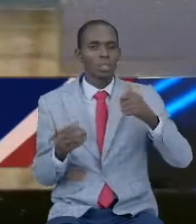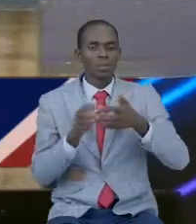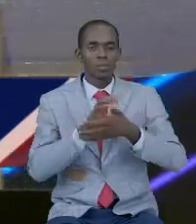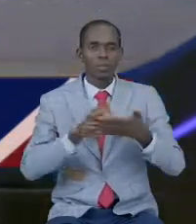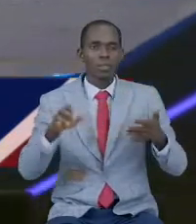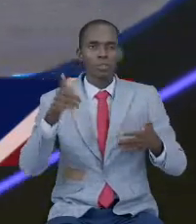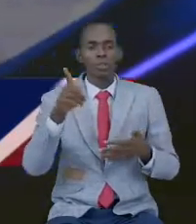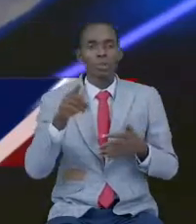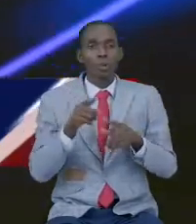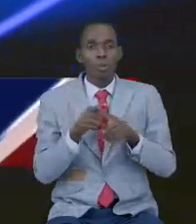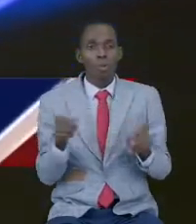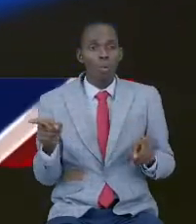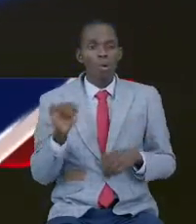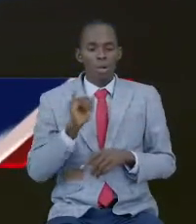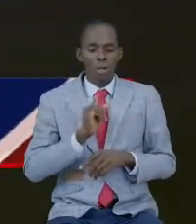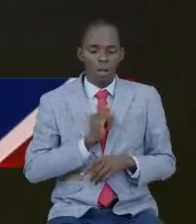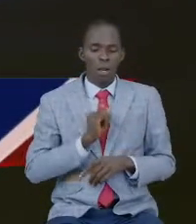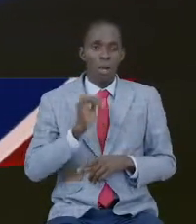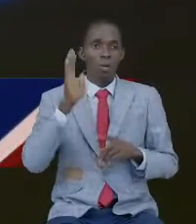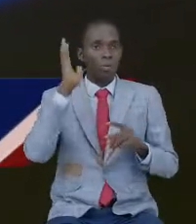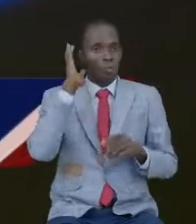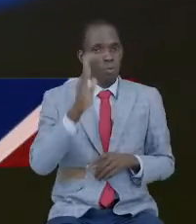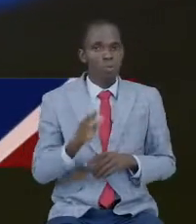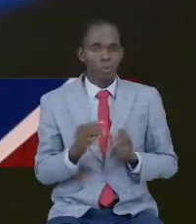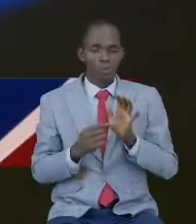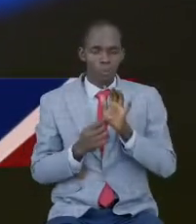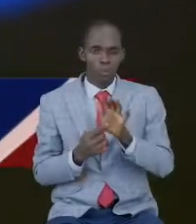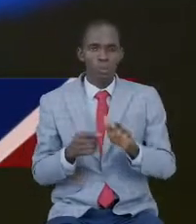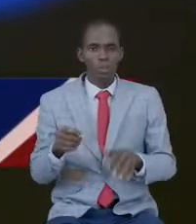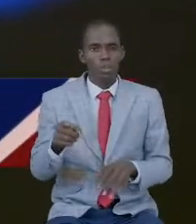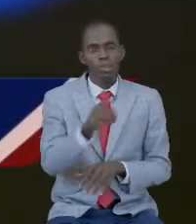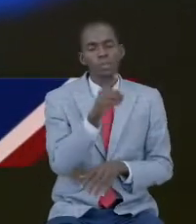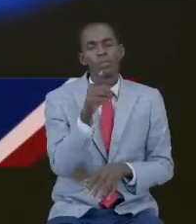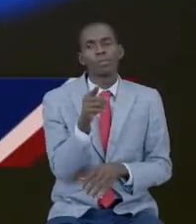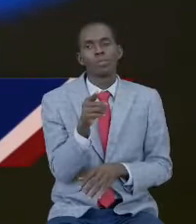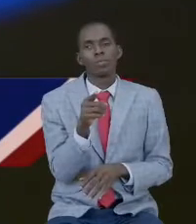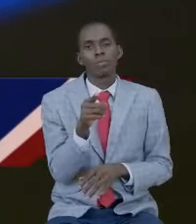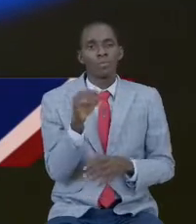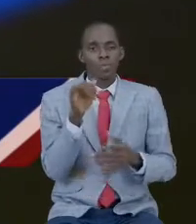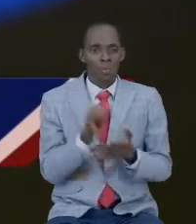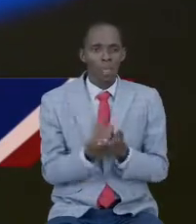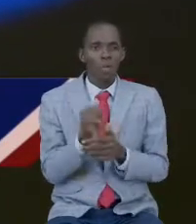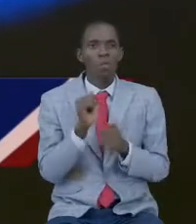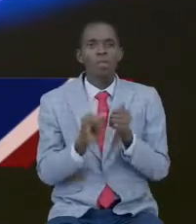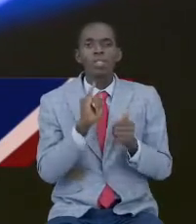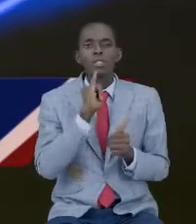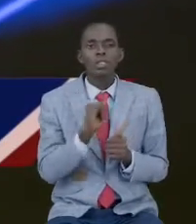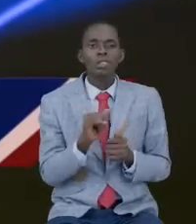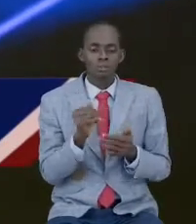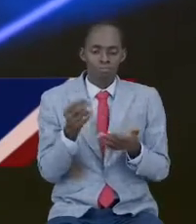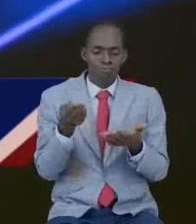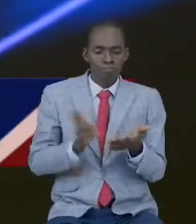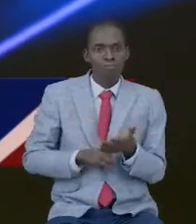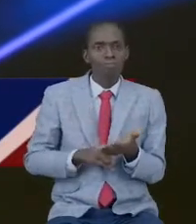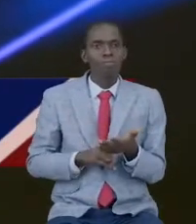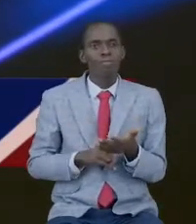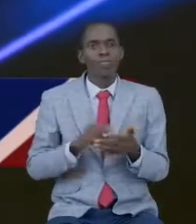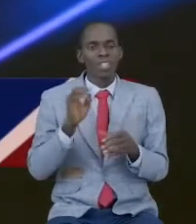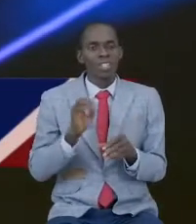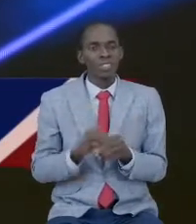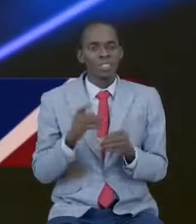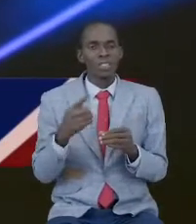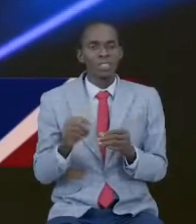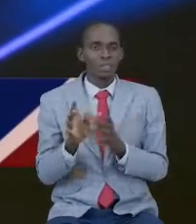10, verse 21. But I will show thee that which is noted,